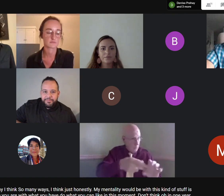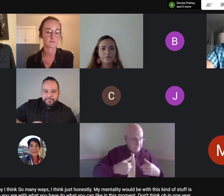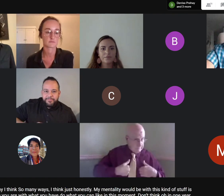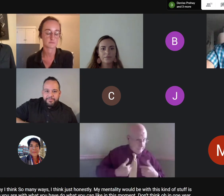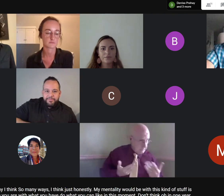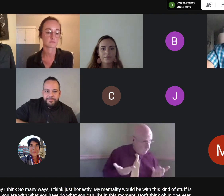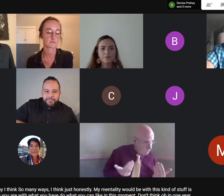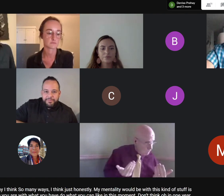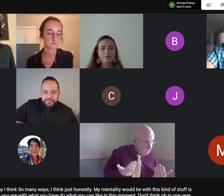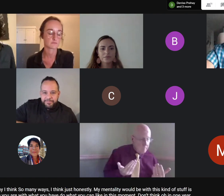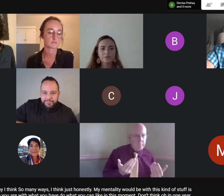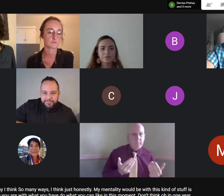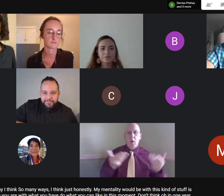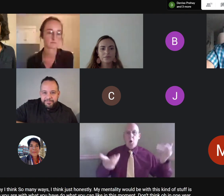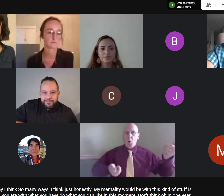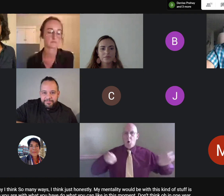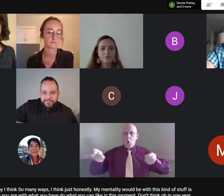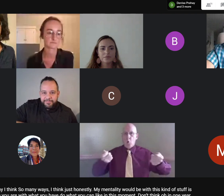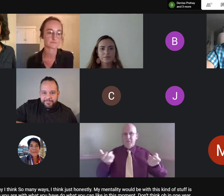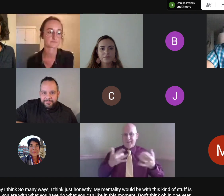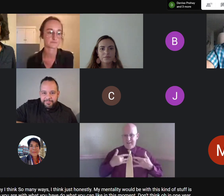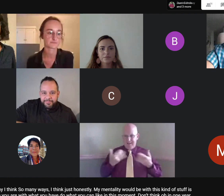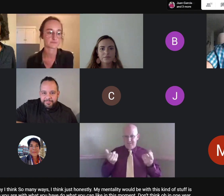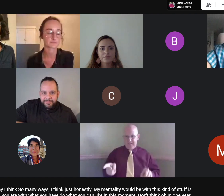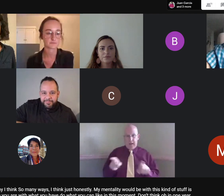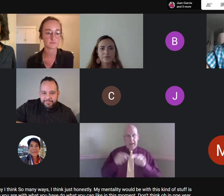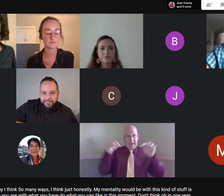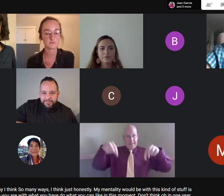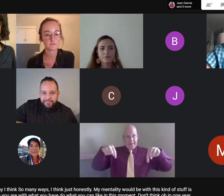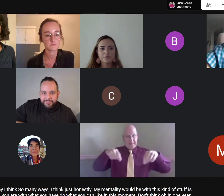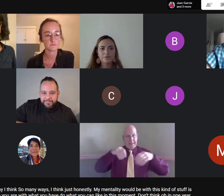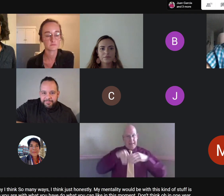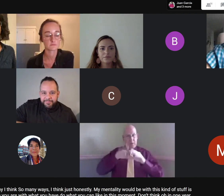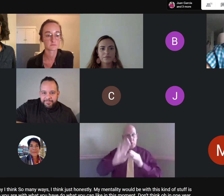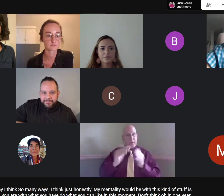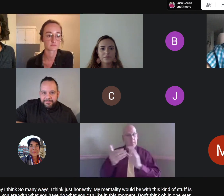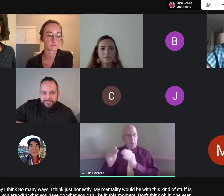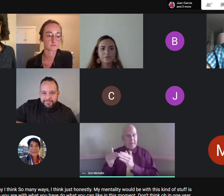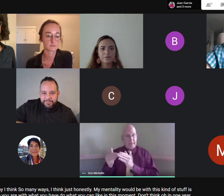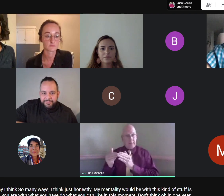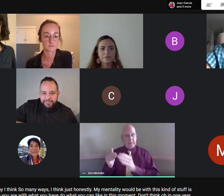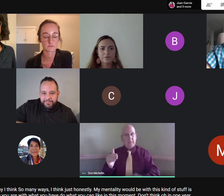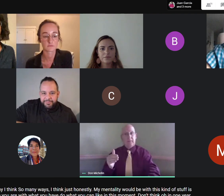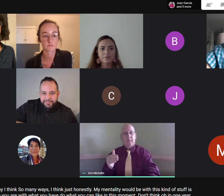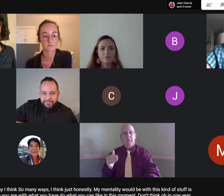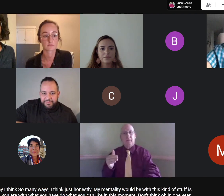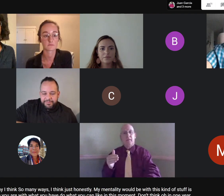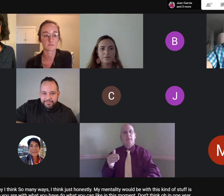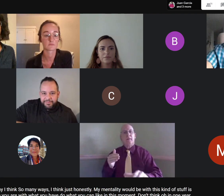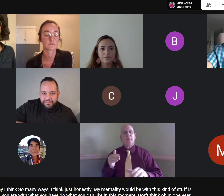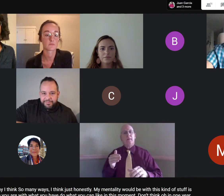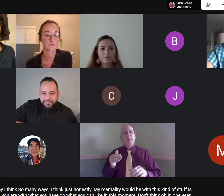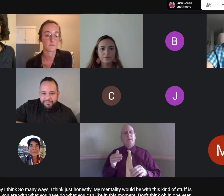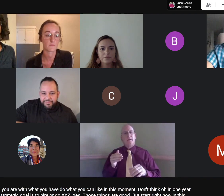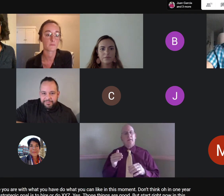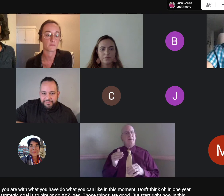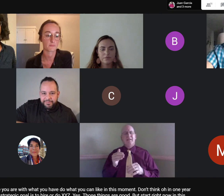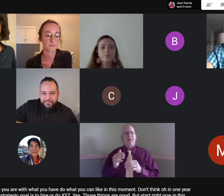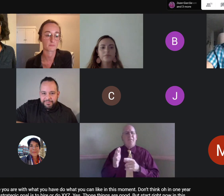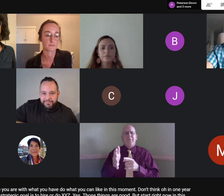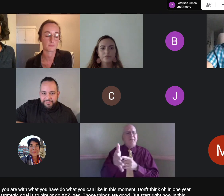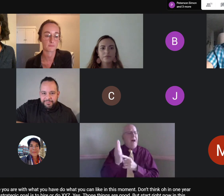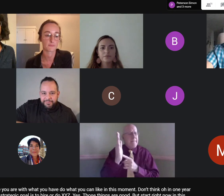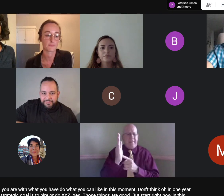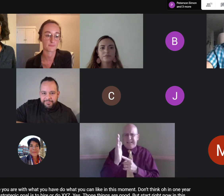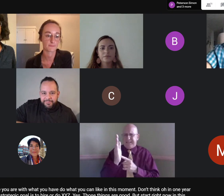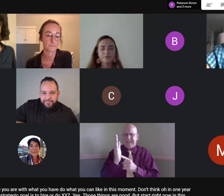events, host events like this in your community. Like all of these things will take you like 5 minutes. Like literally